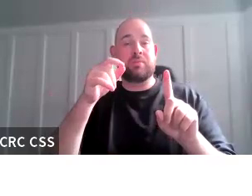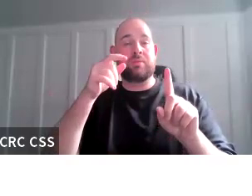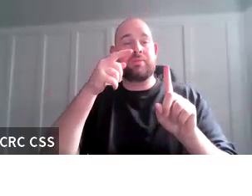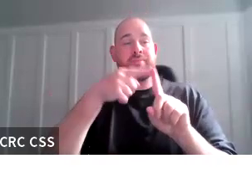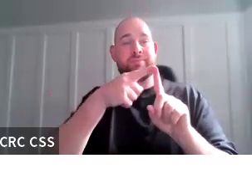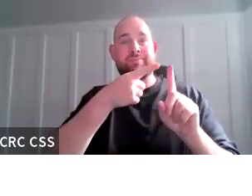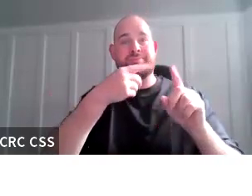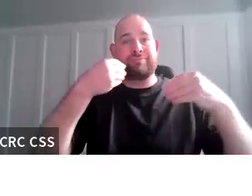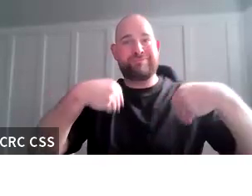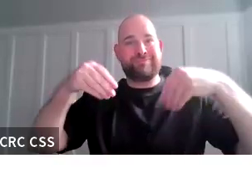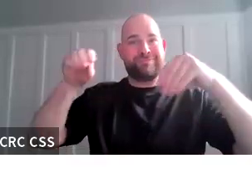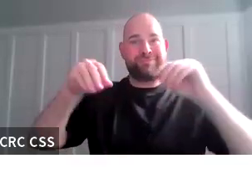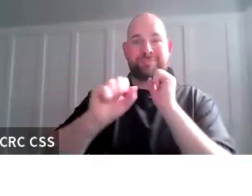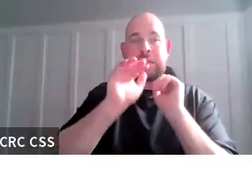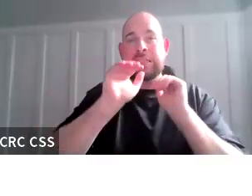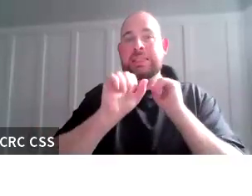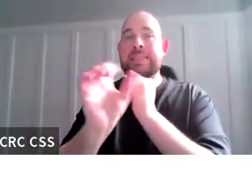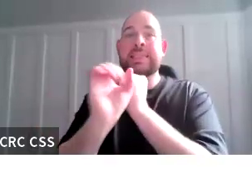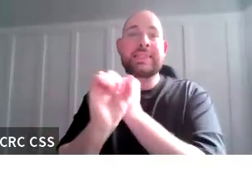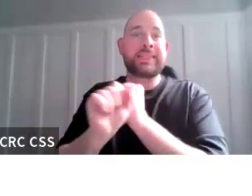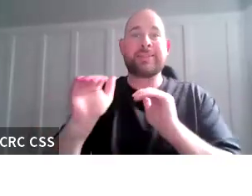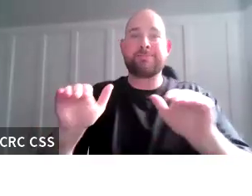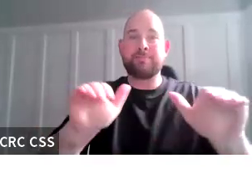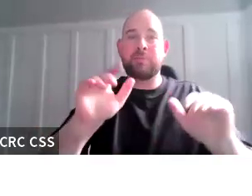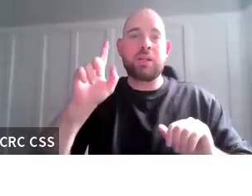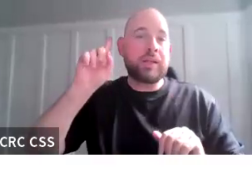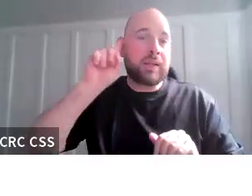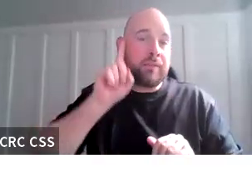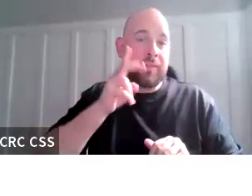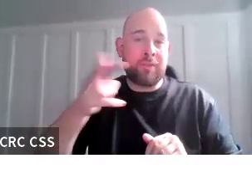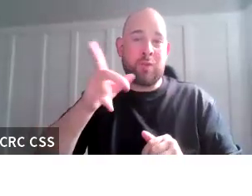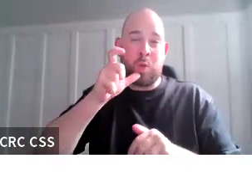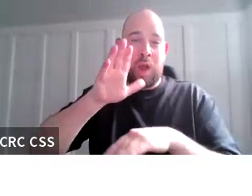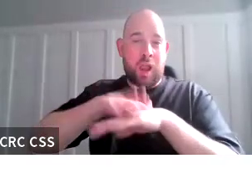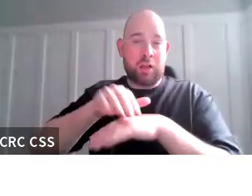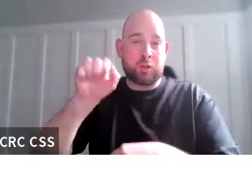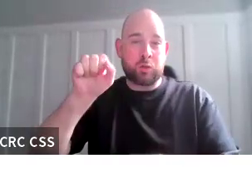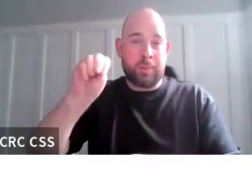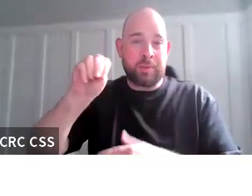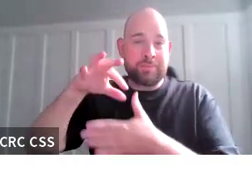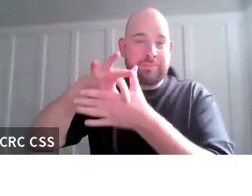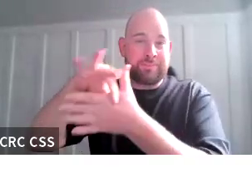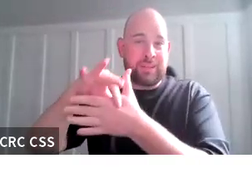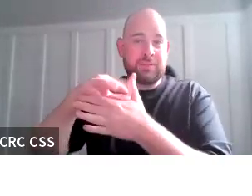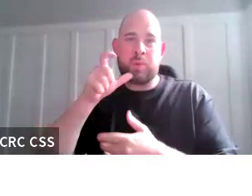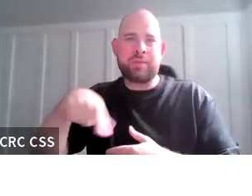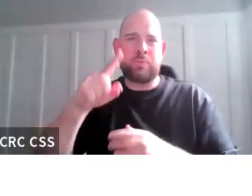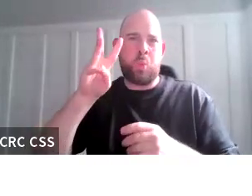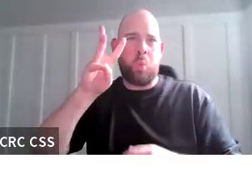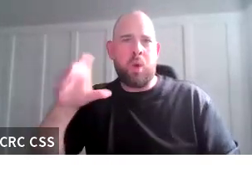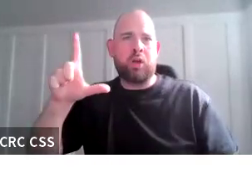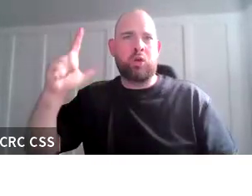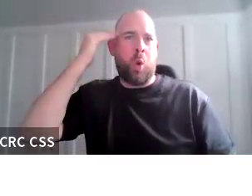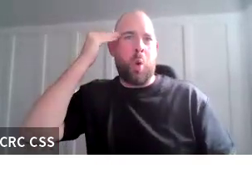happening. How long does the battery last? I have many questions. So the folks selling this and advertising this